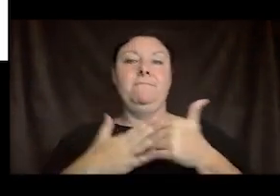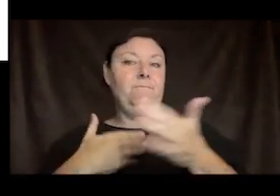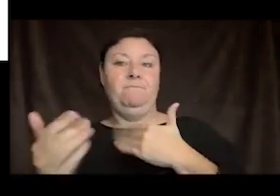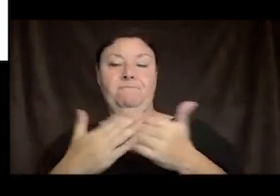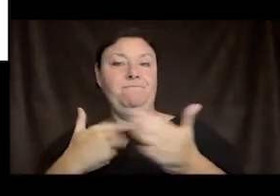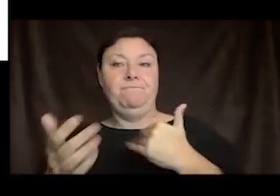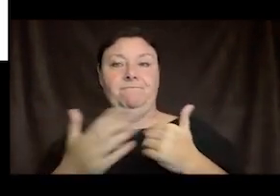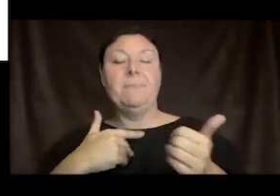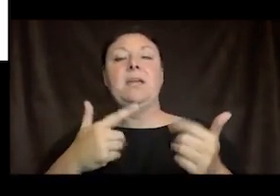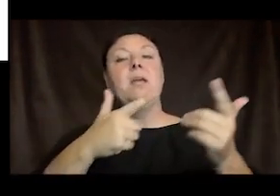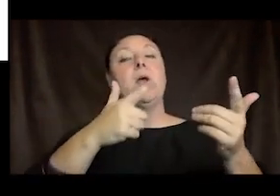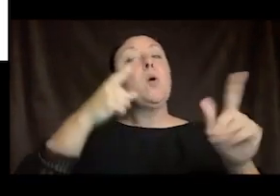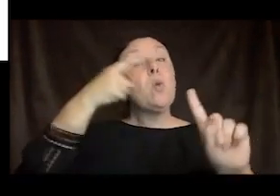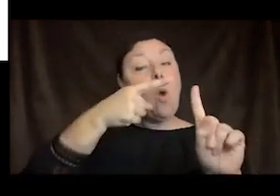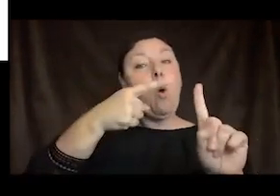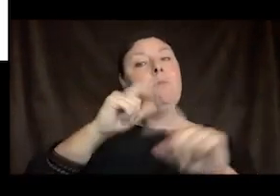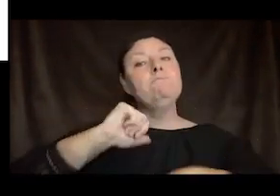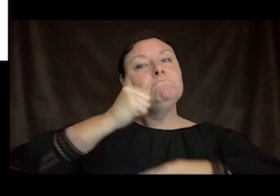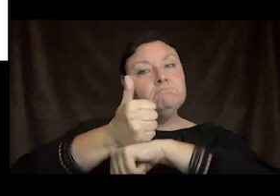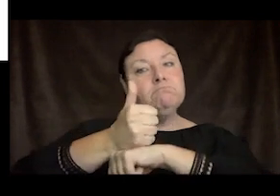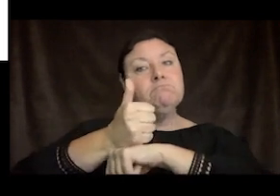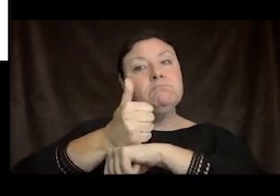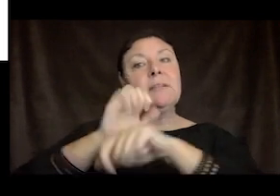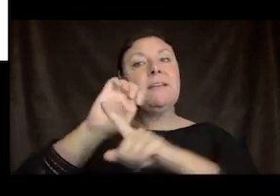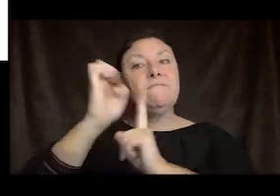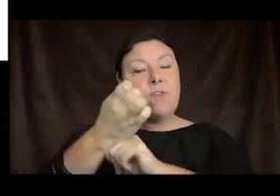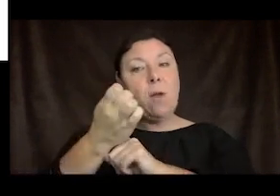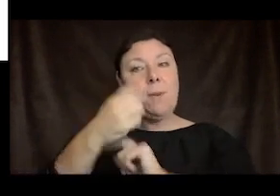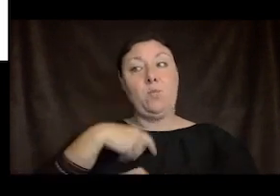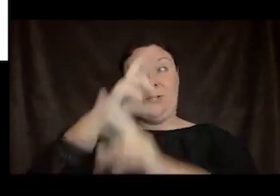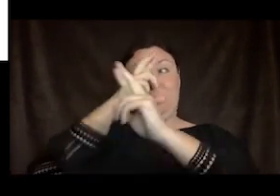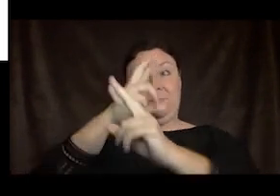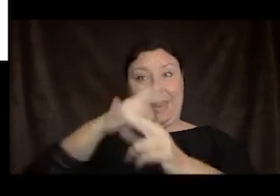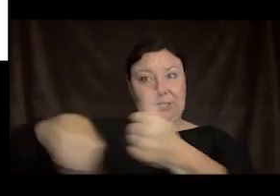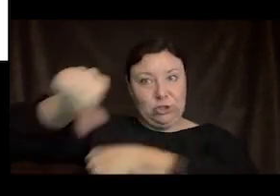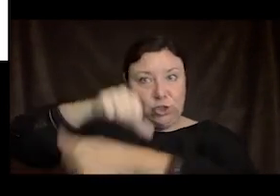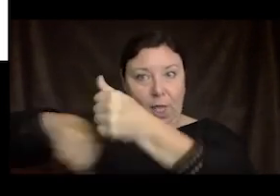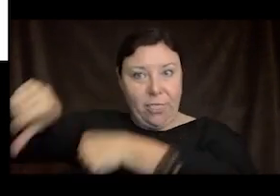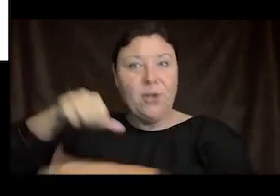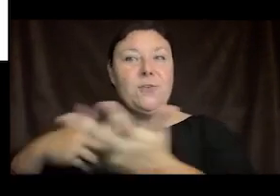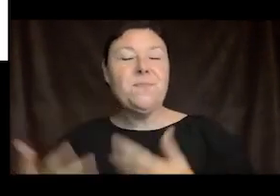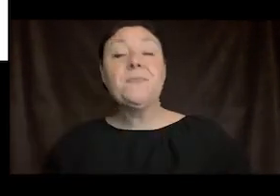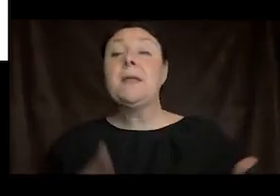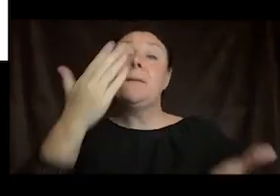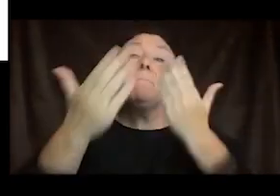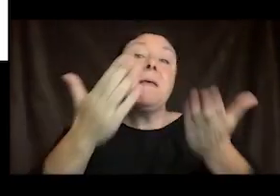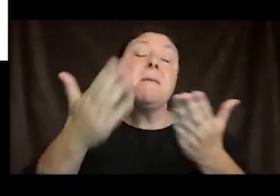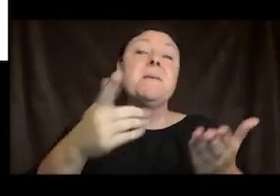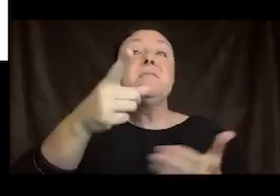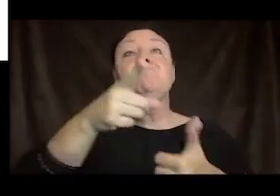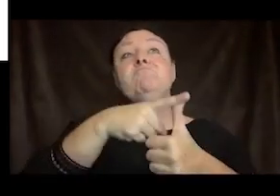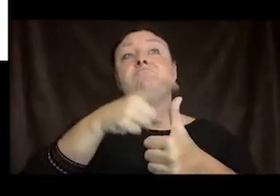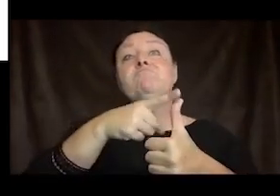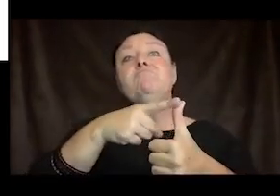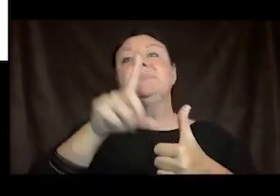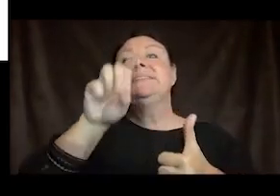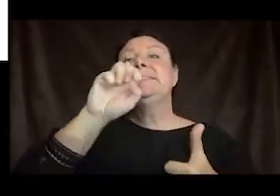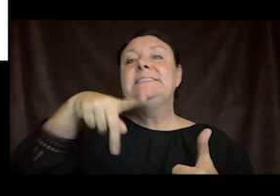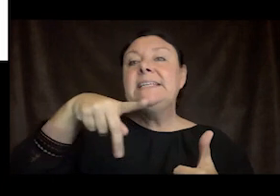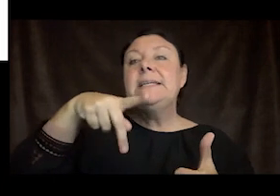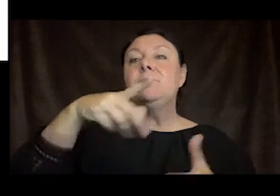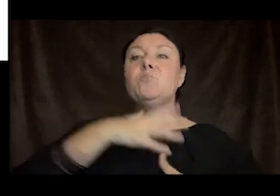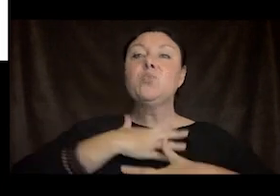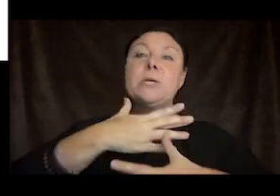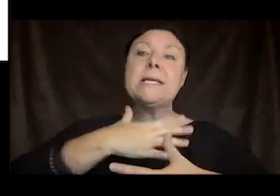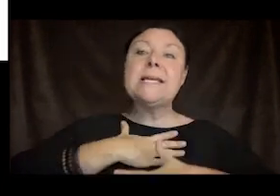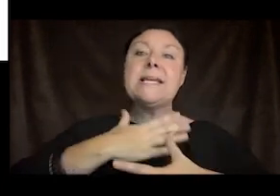feel differently. So yes, sometimes people think about the deep breathing relaxation, that might work.